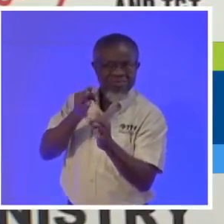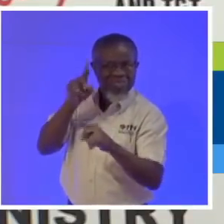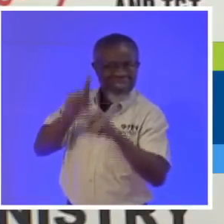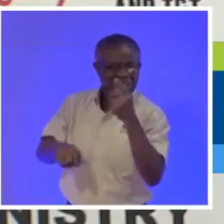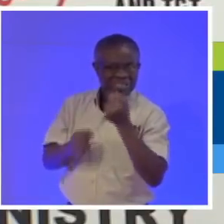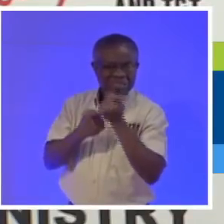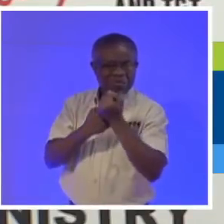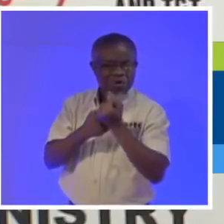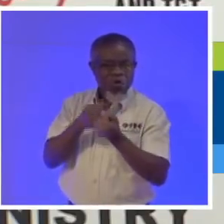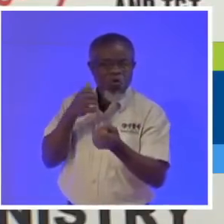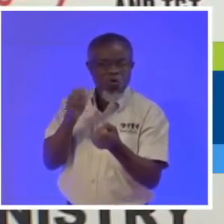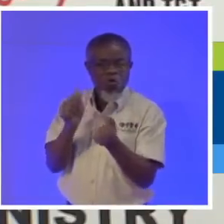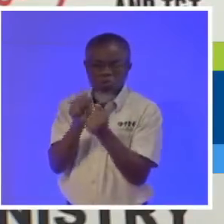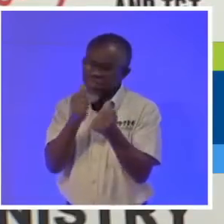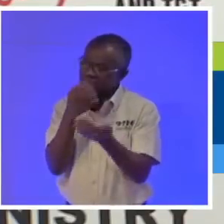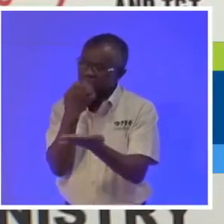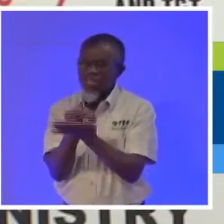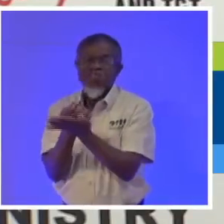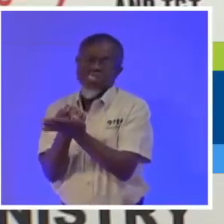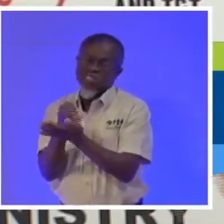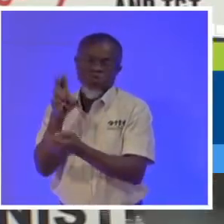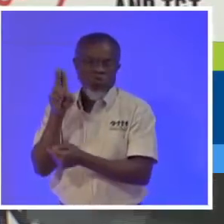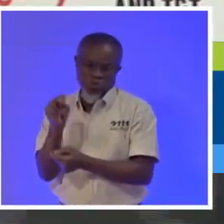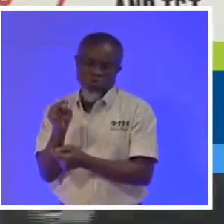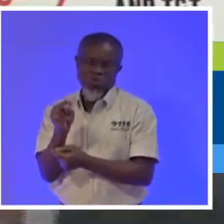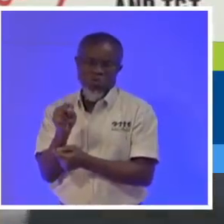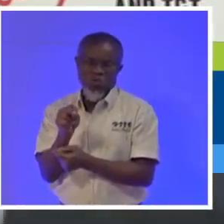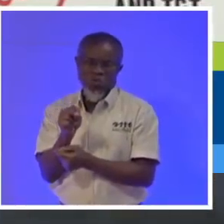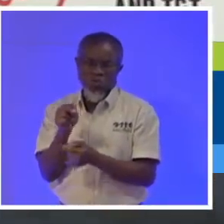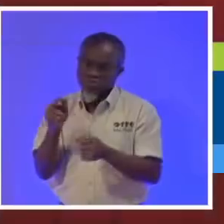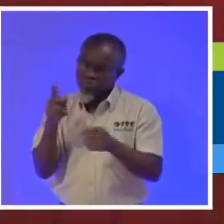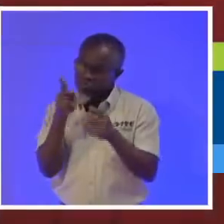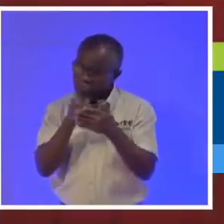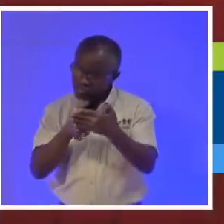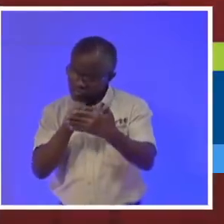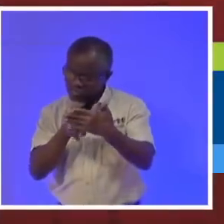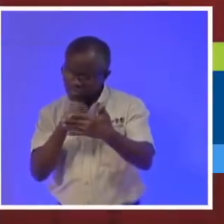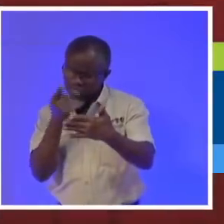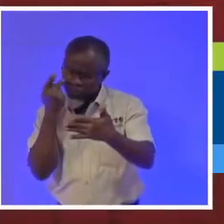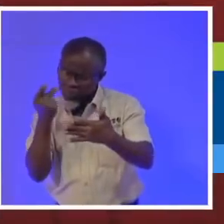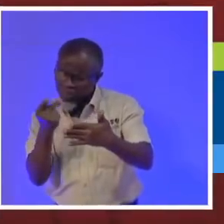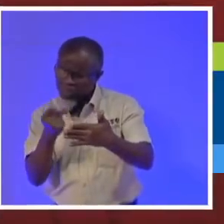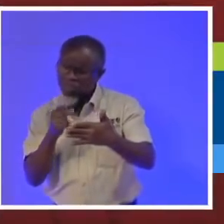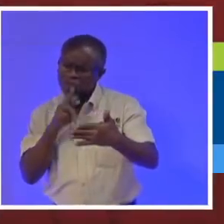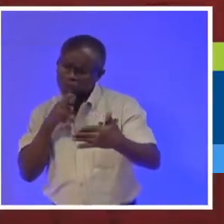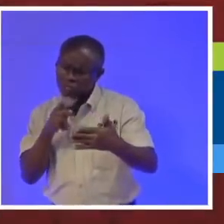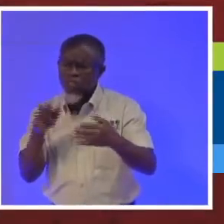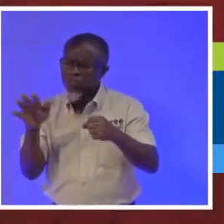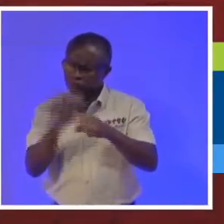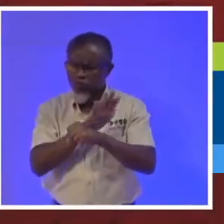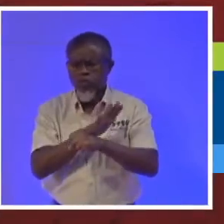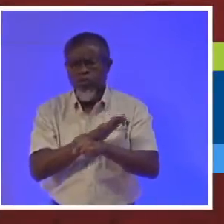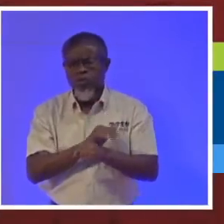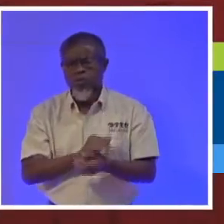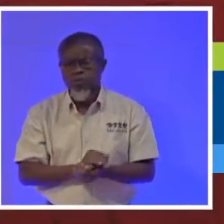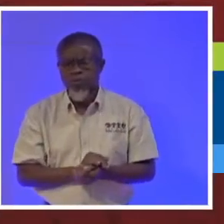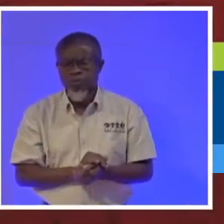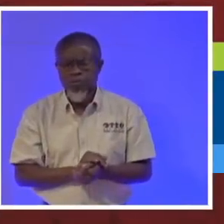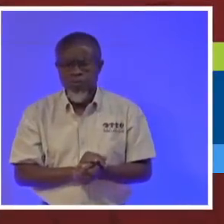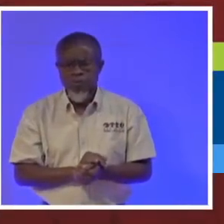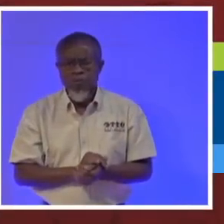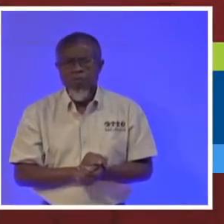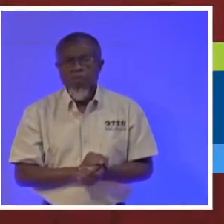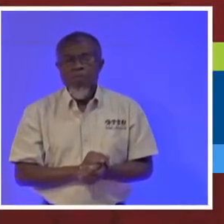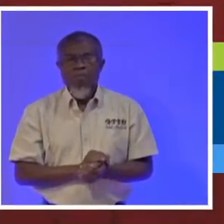supported by the evidence. Thank you very much. Thank you, Minister. We go to Guardian Media Limited. We are ready for your